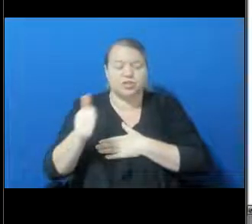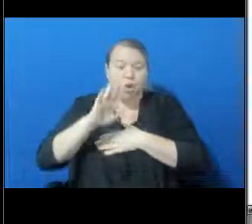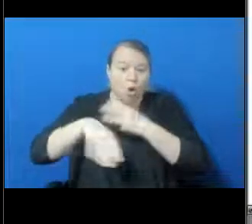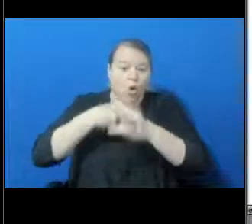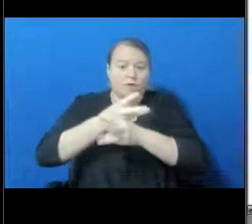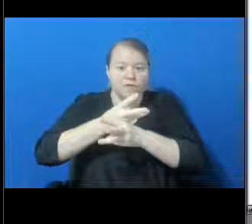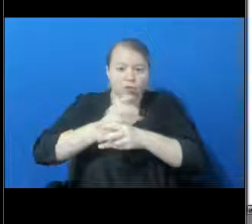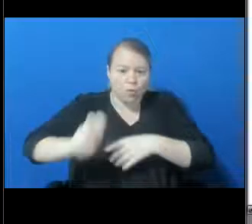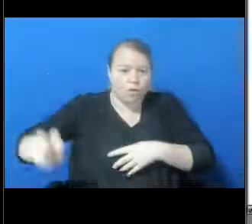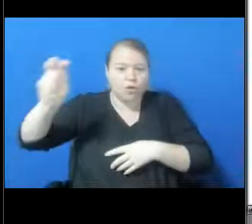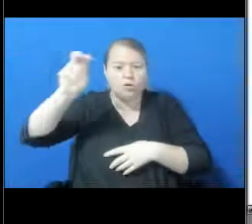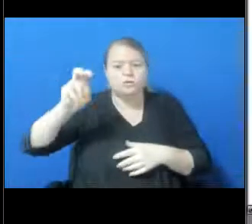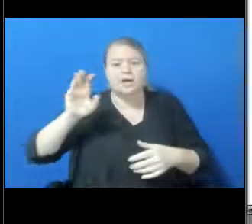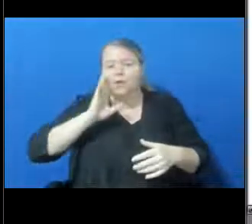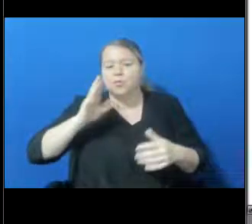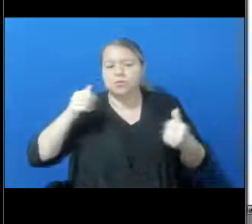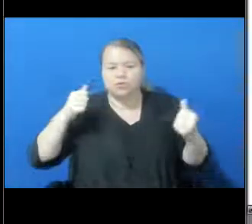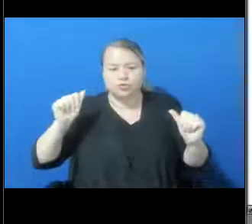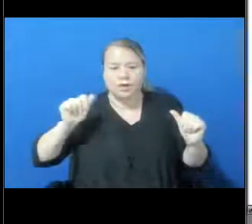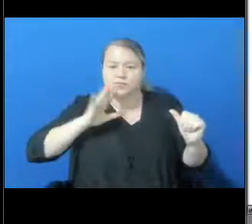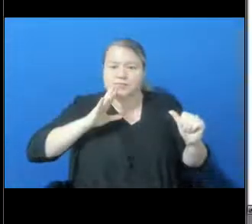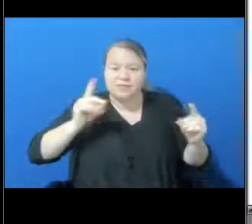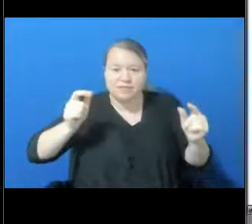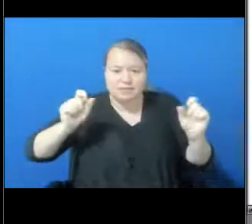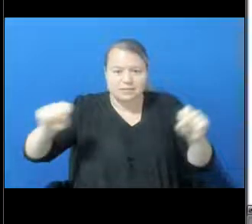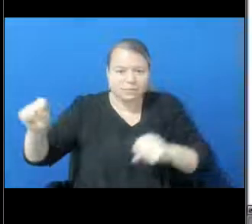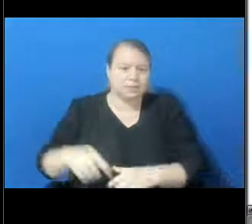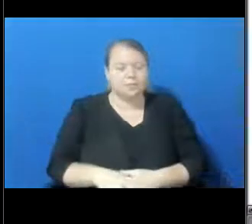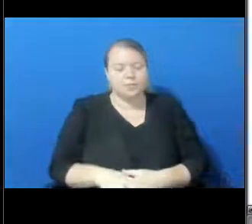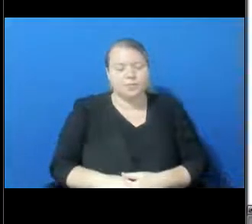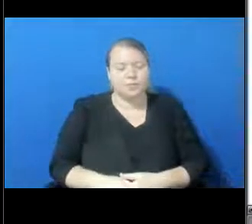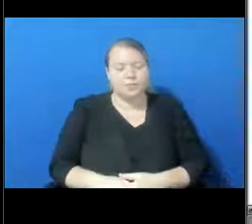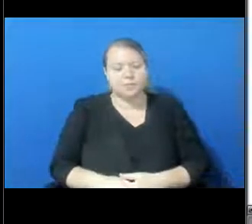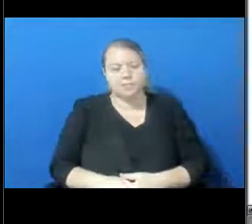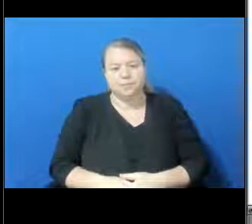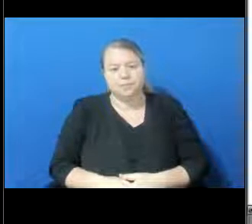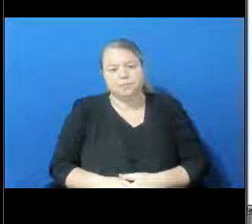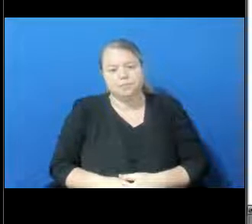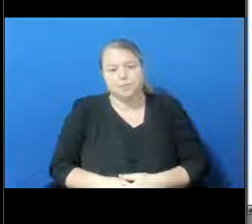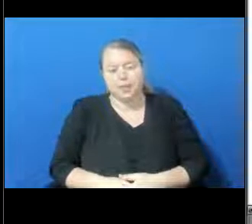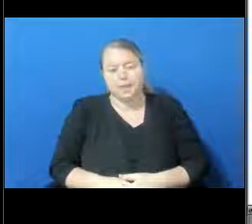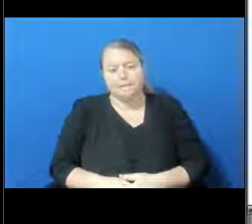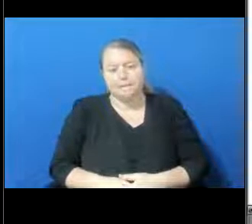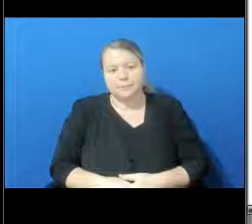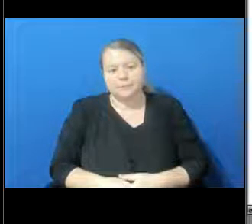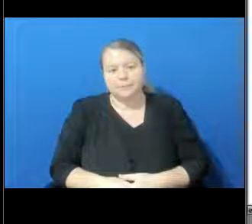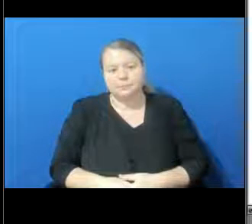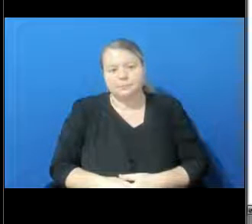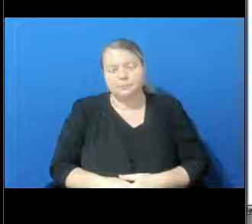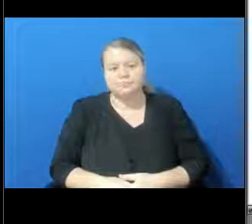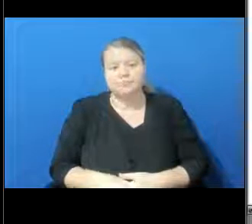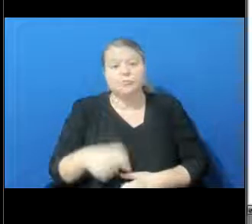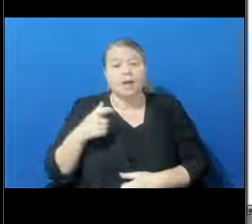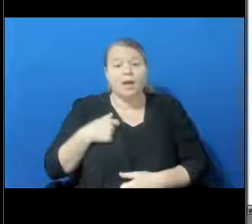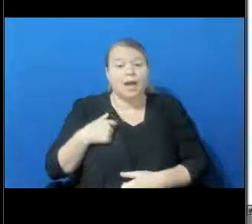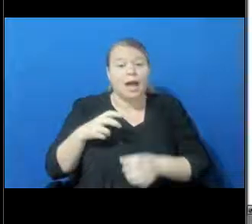try to yield my time as fast as I could, because I've been writing and traveling around the